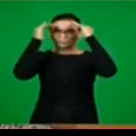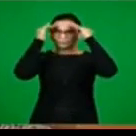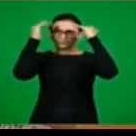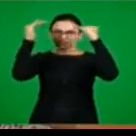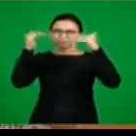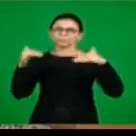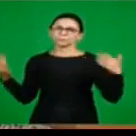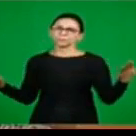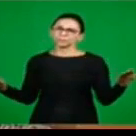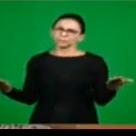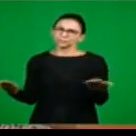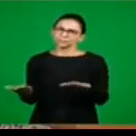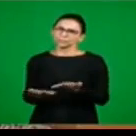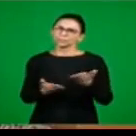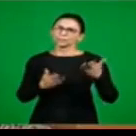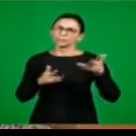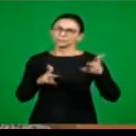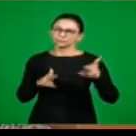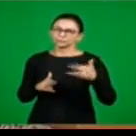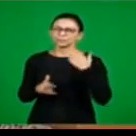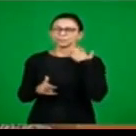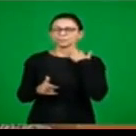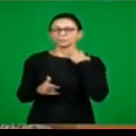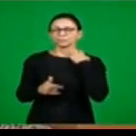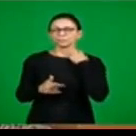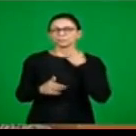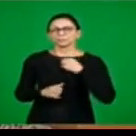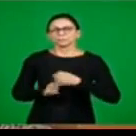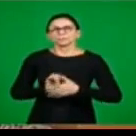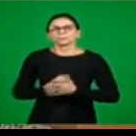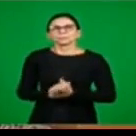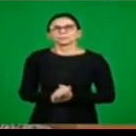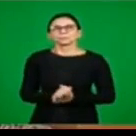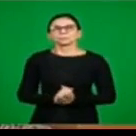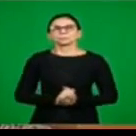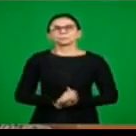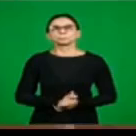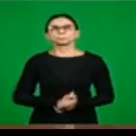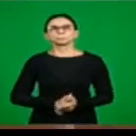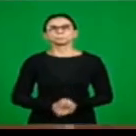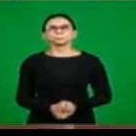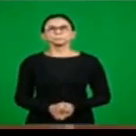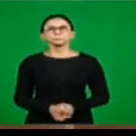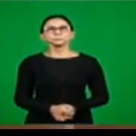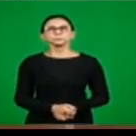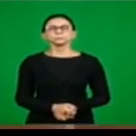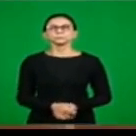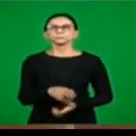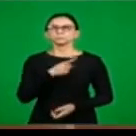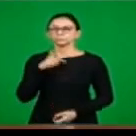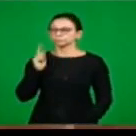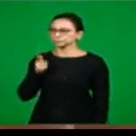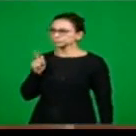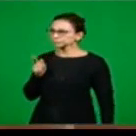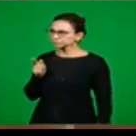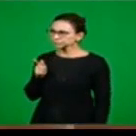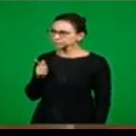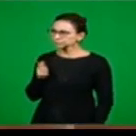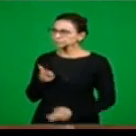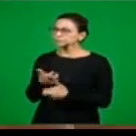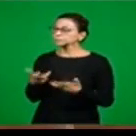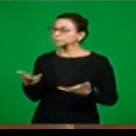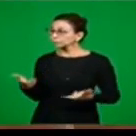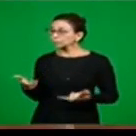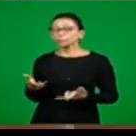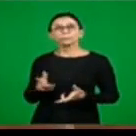And they're not going to steal the crown of the faithful church that answered this recommendation of the Holy Spirit. Now, Pastor,